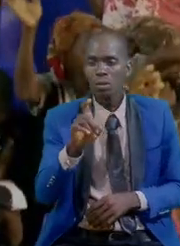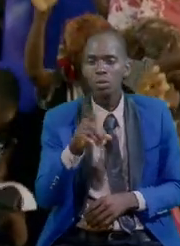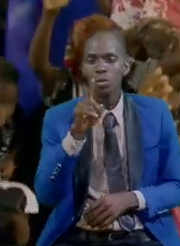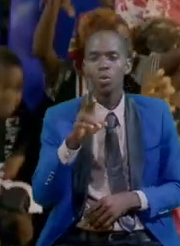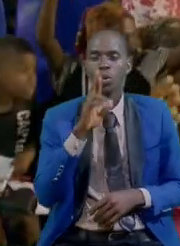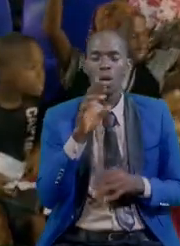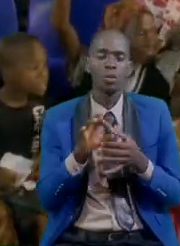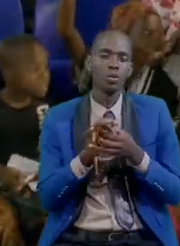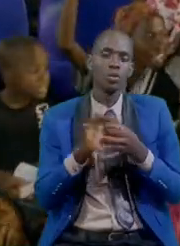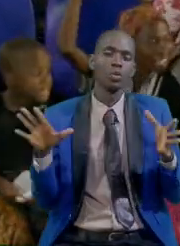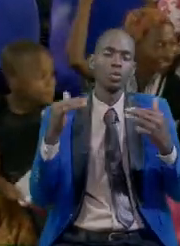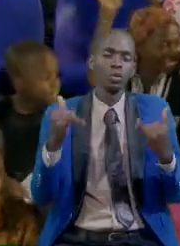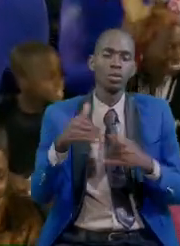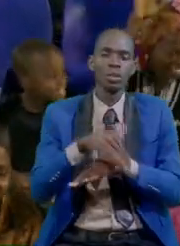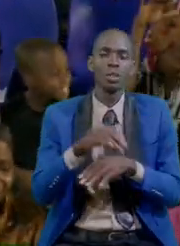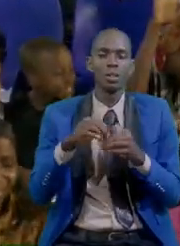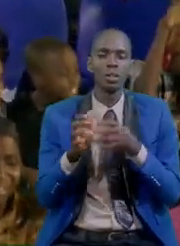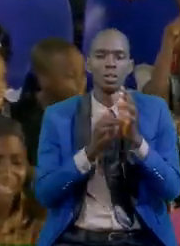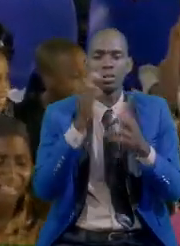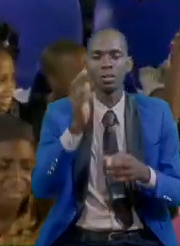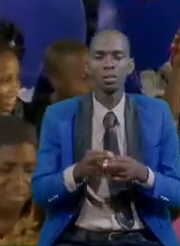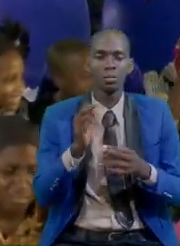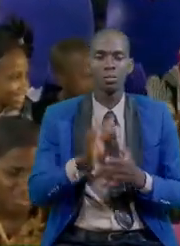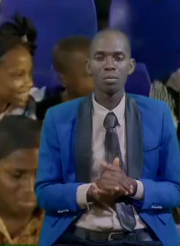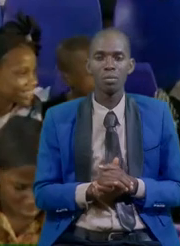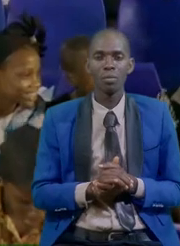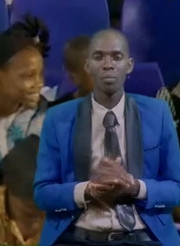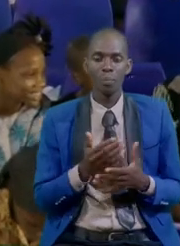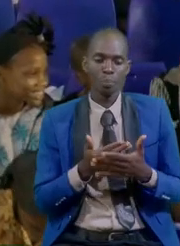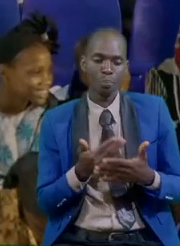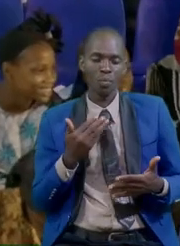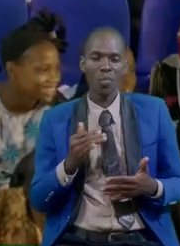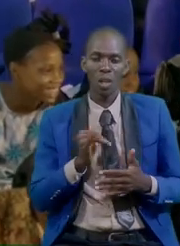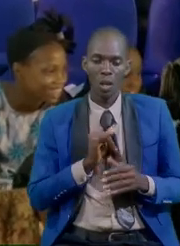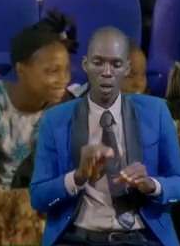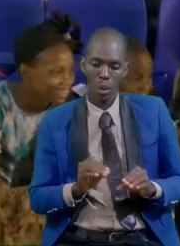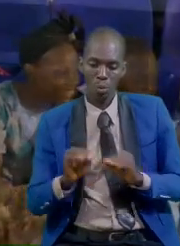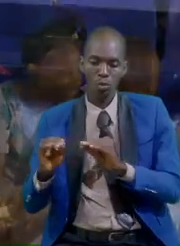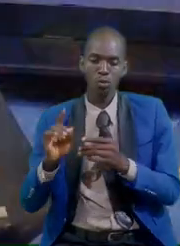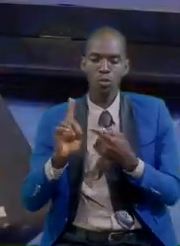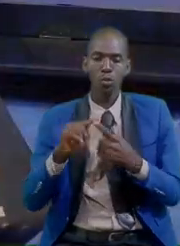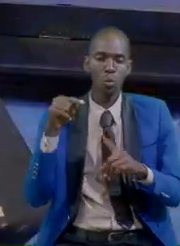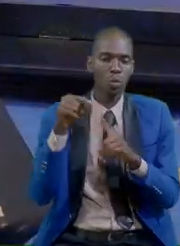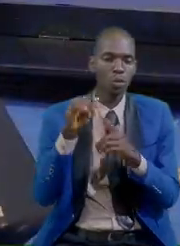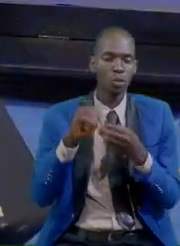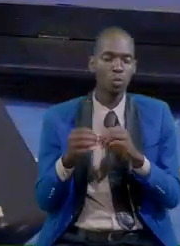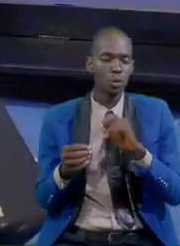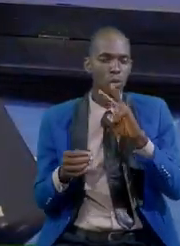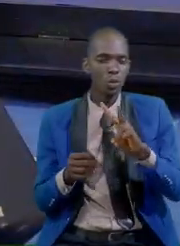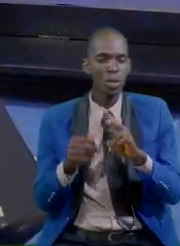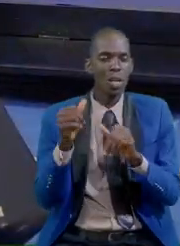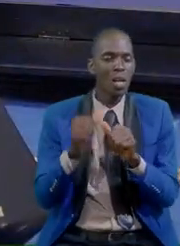in Jesus' name. Before I go to point number two,